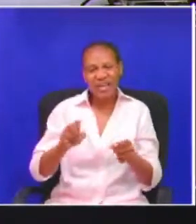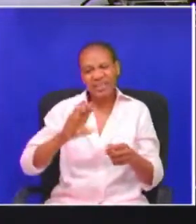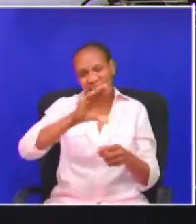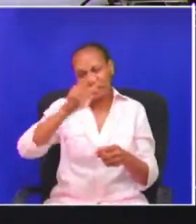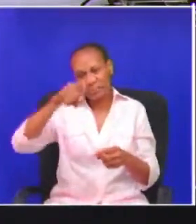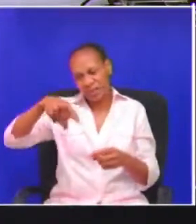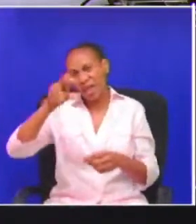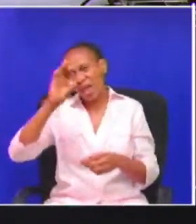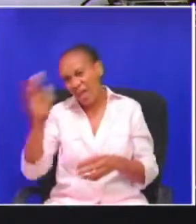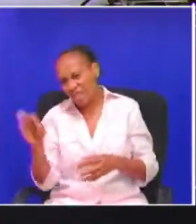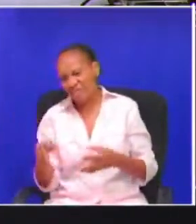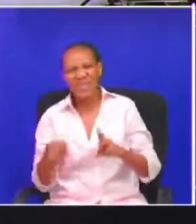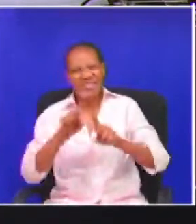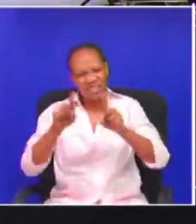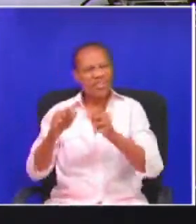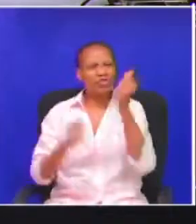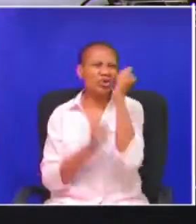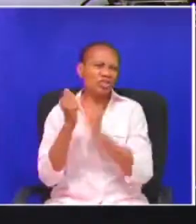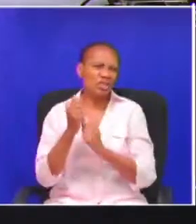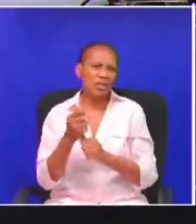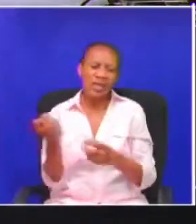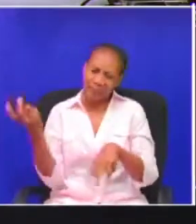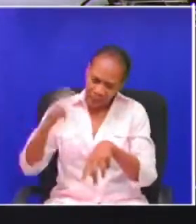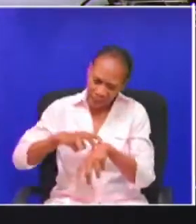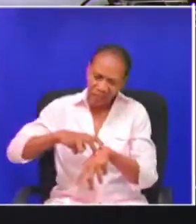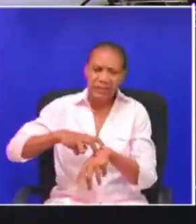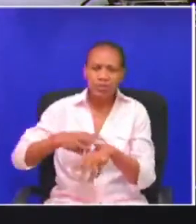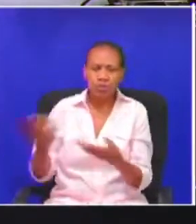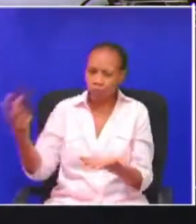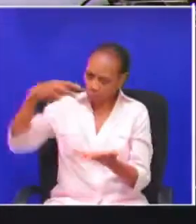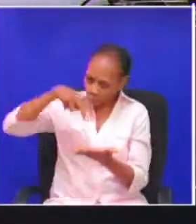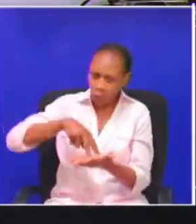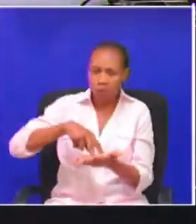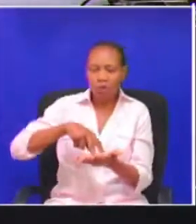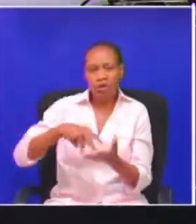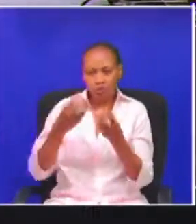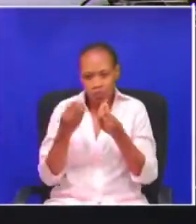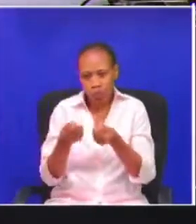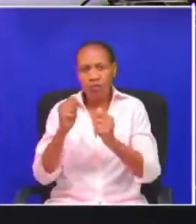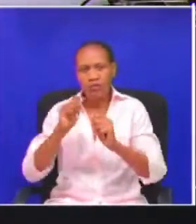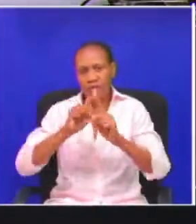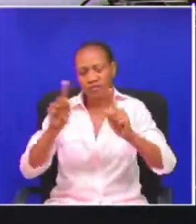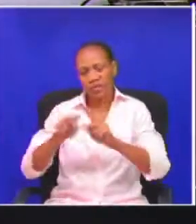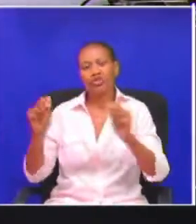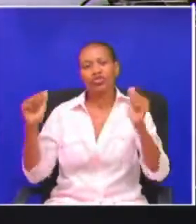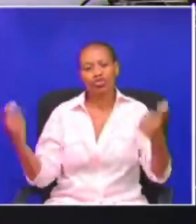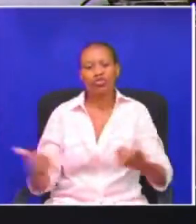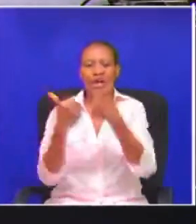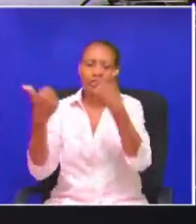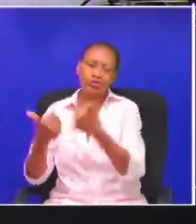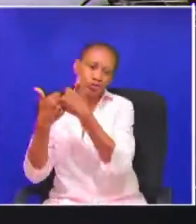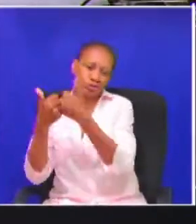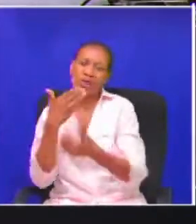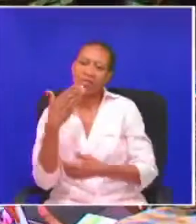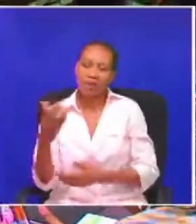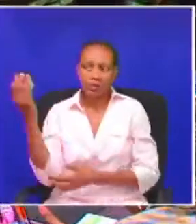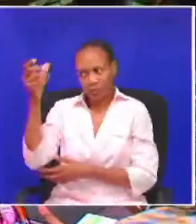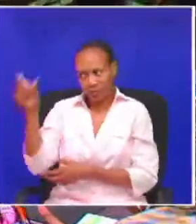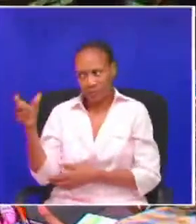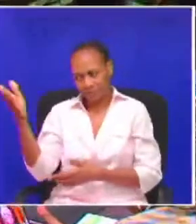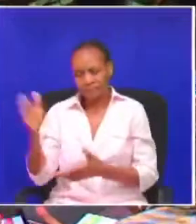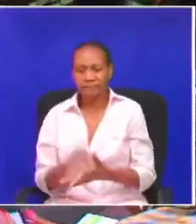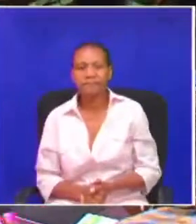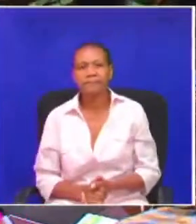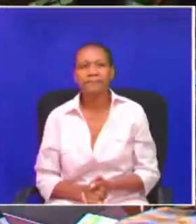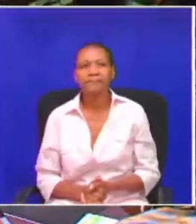forums and all that, need to take action to address all these challenges. Thank you, Honorable Speaker. Thank you, Mr.